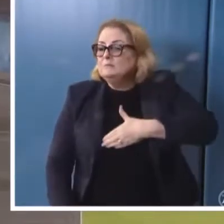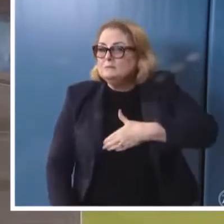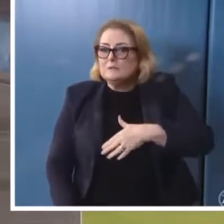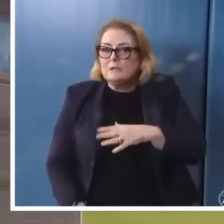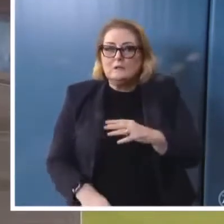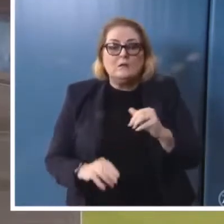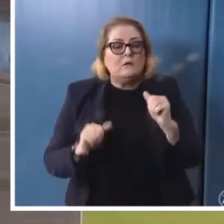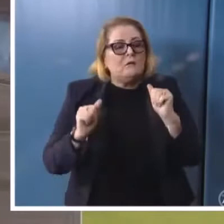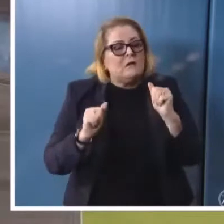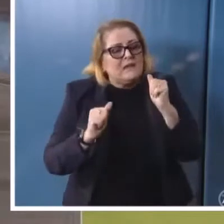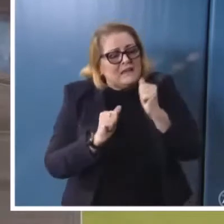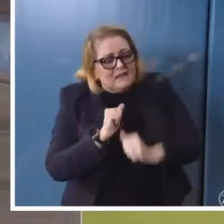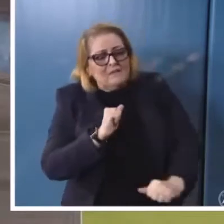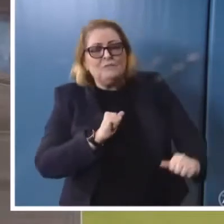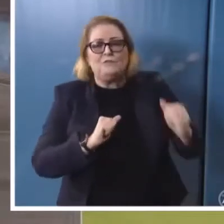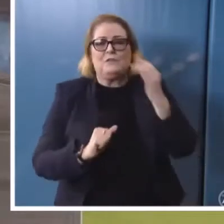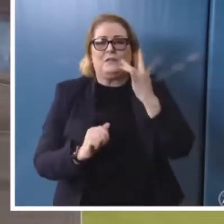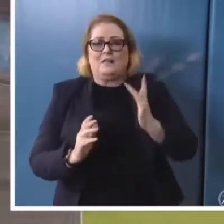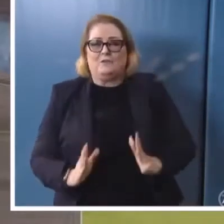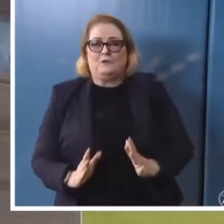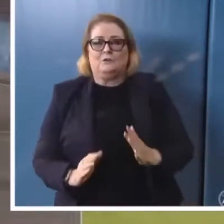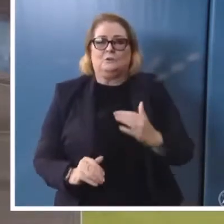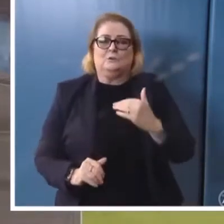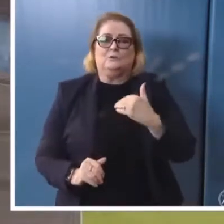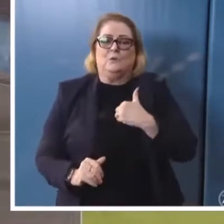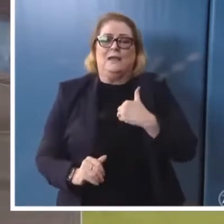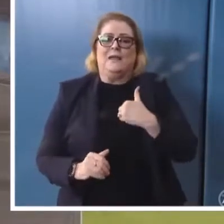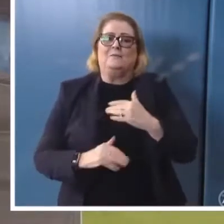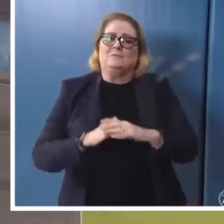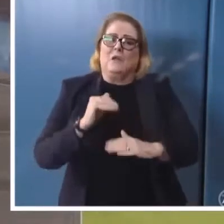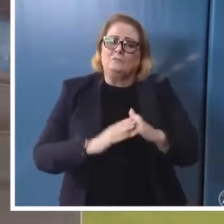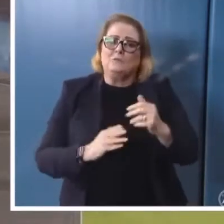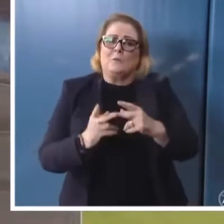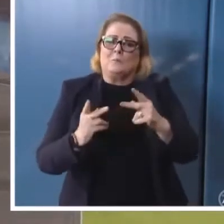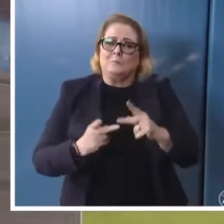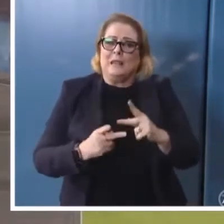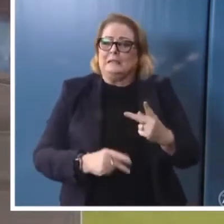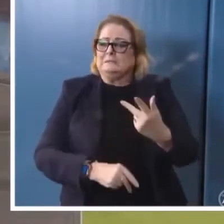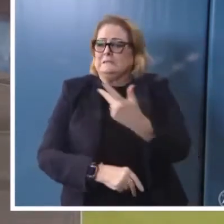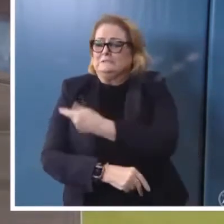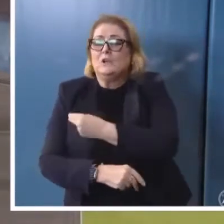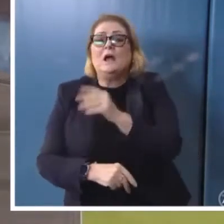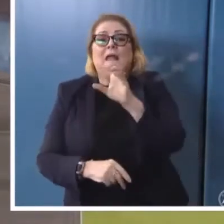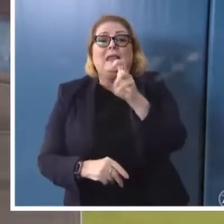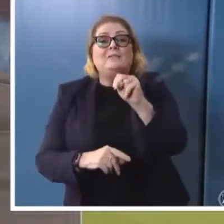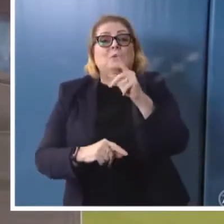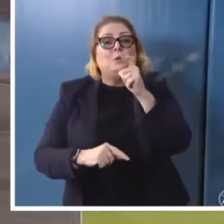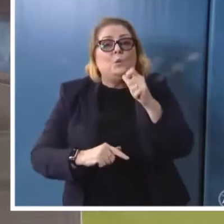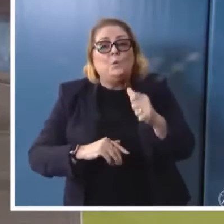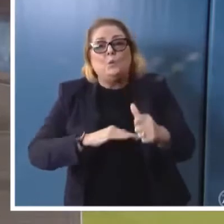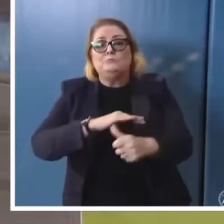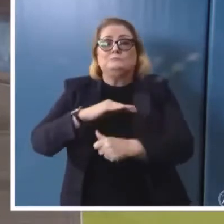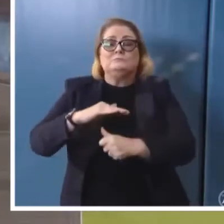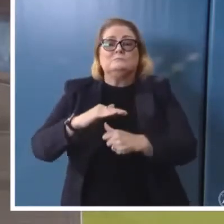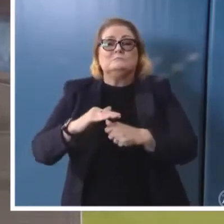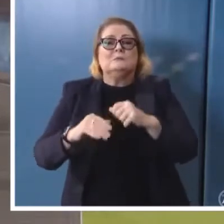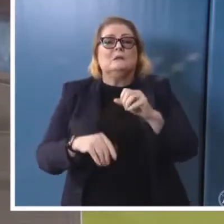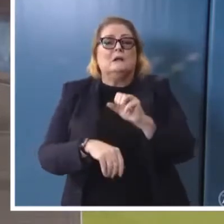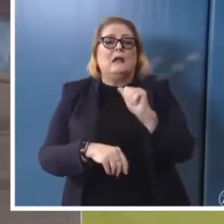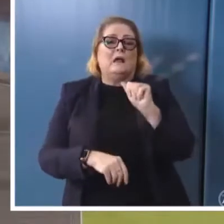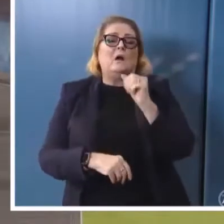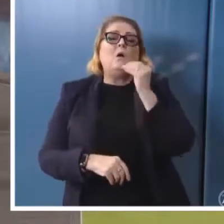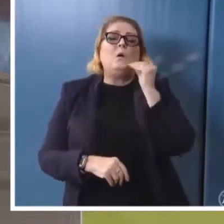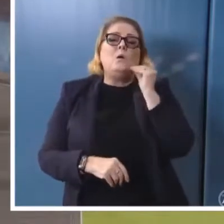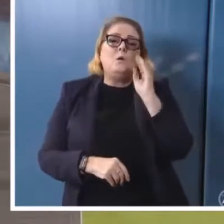will have access to convenient shots, including those that are homebound and those who don't have transportation or